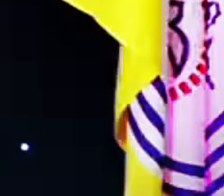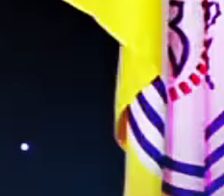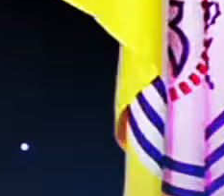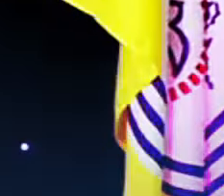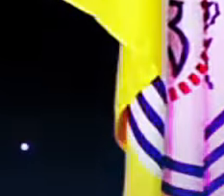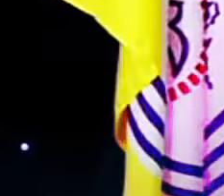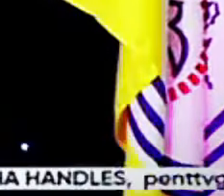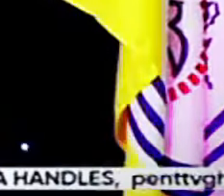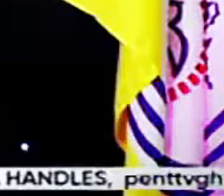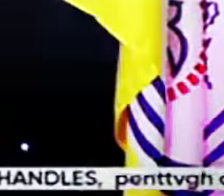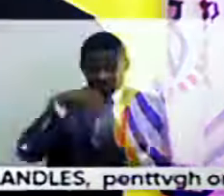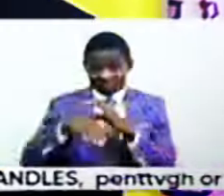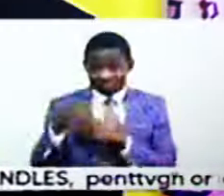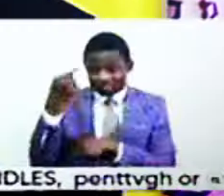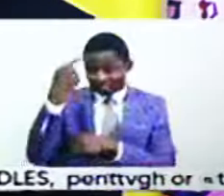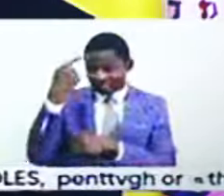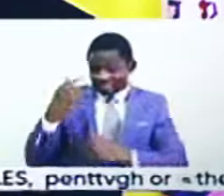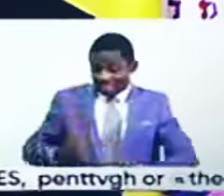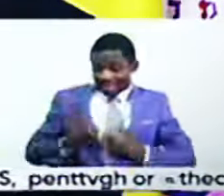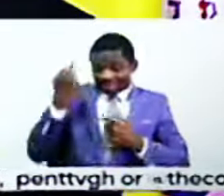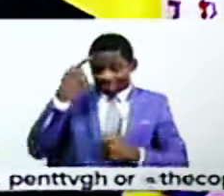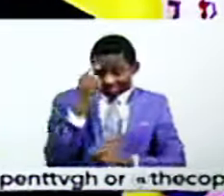That's things in our lives.